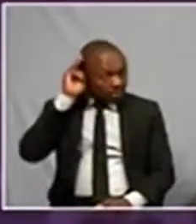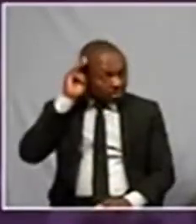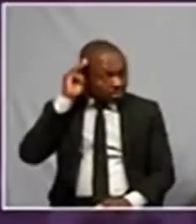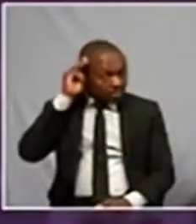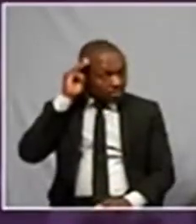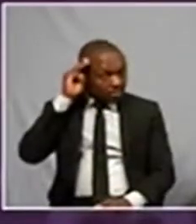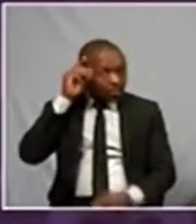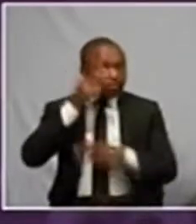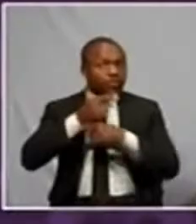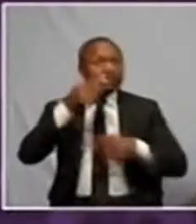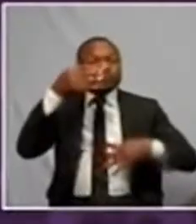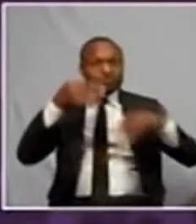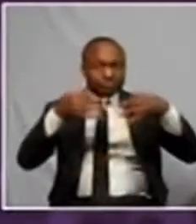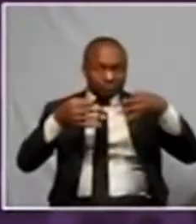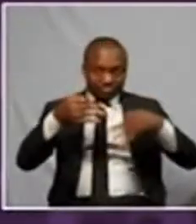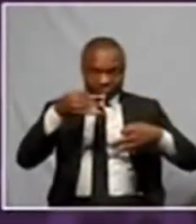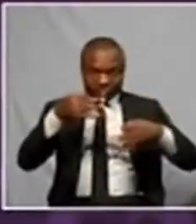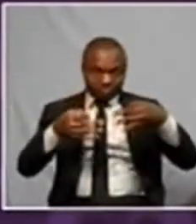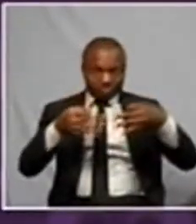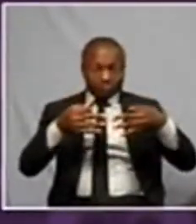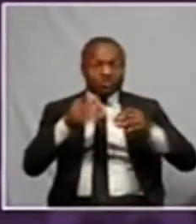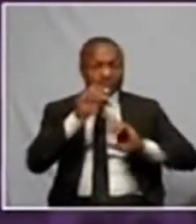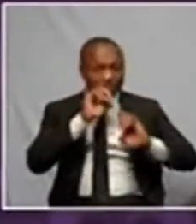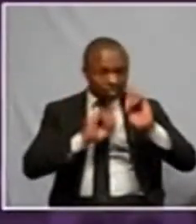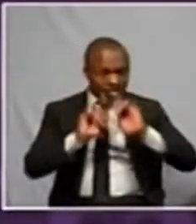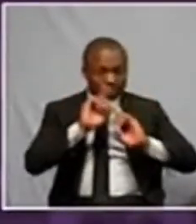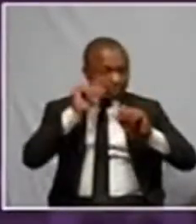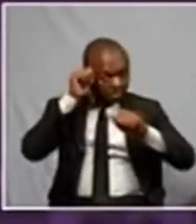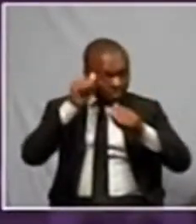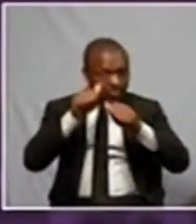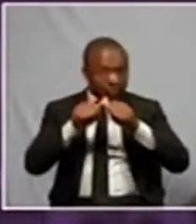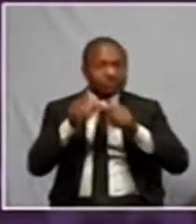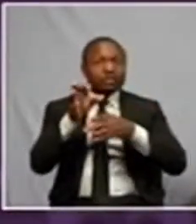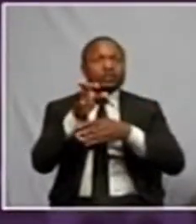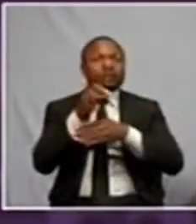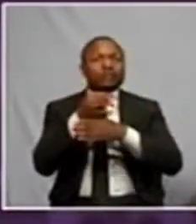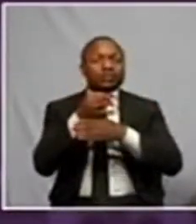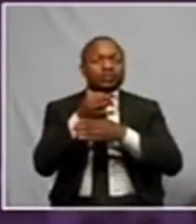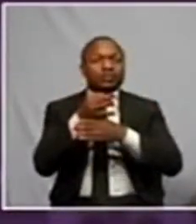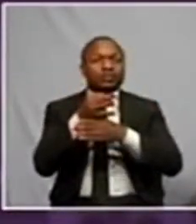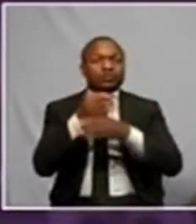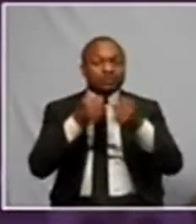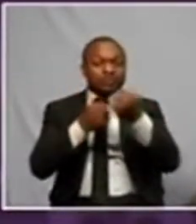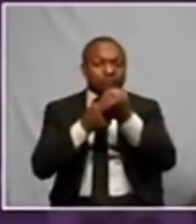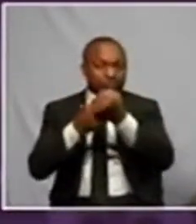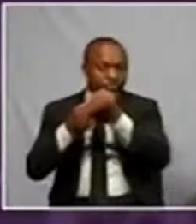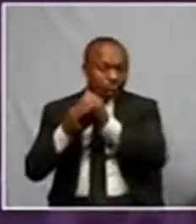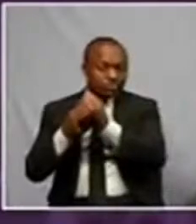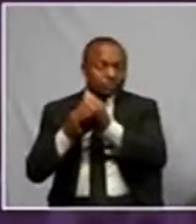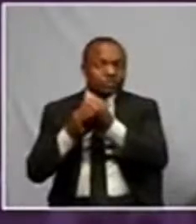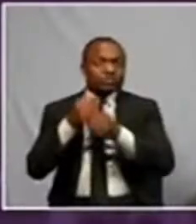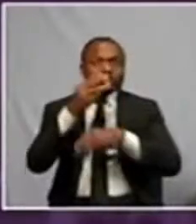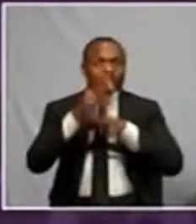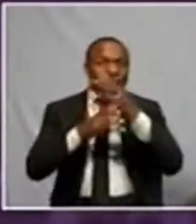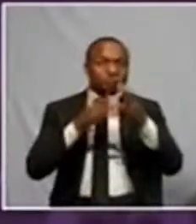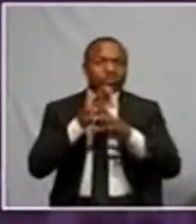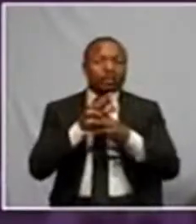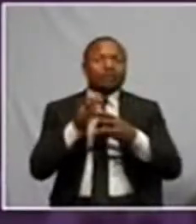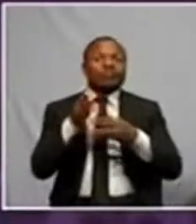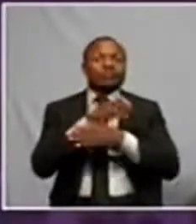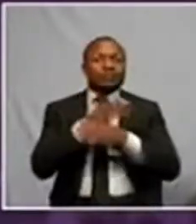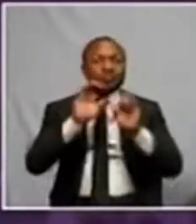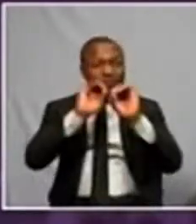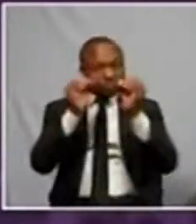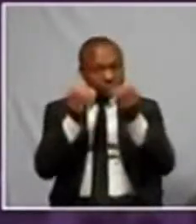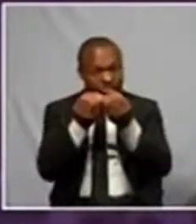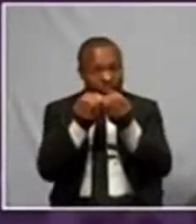were considering on the agreement on Fisheries and Subsidies World Trade Organization. So today